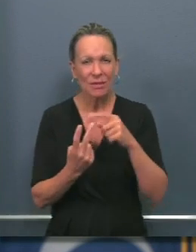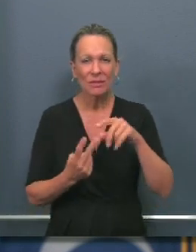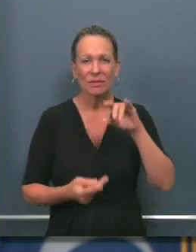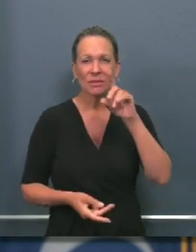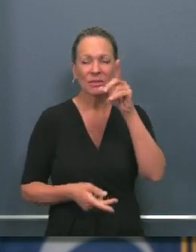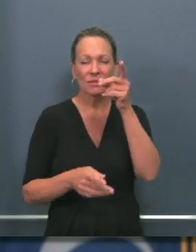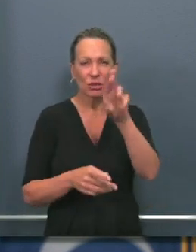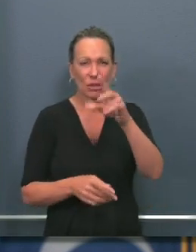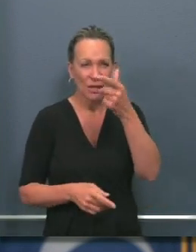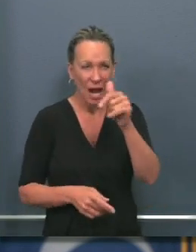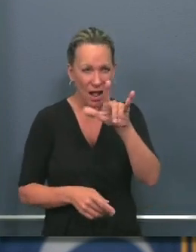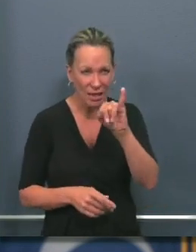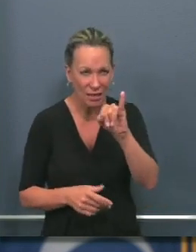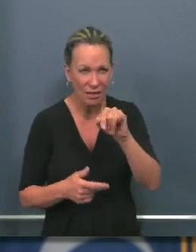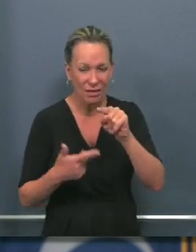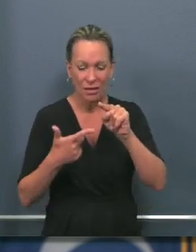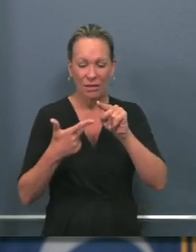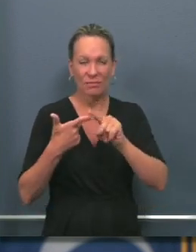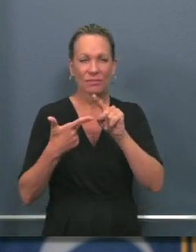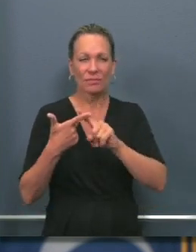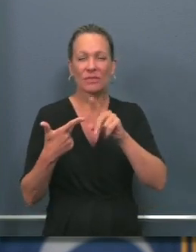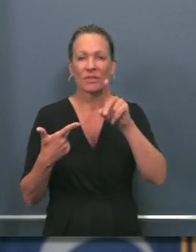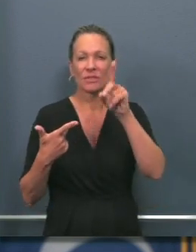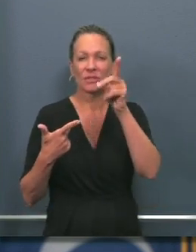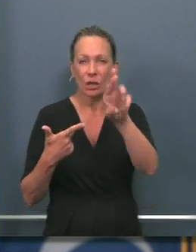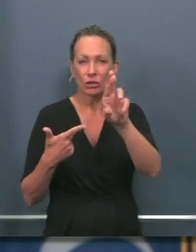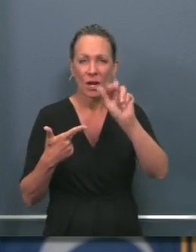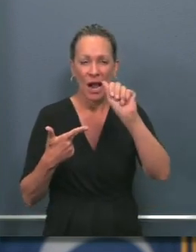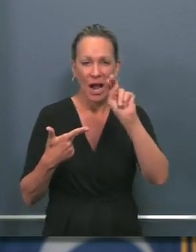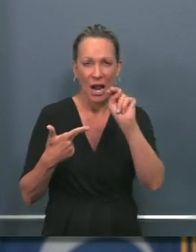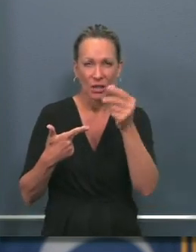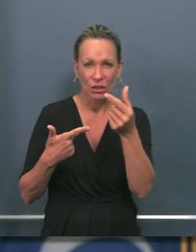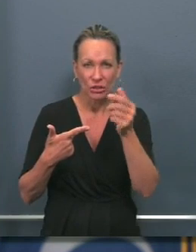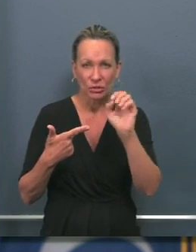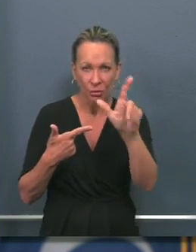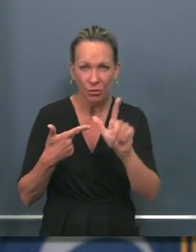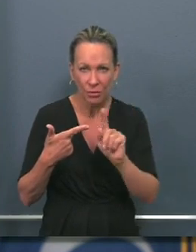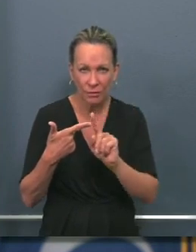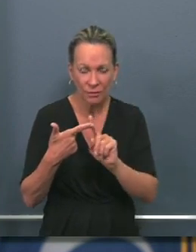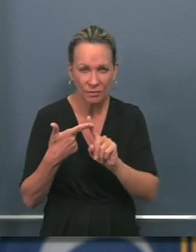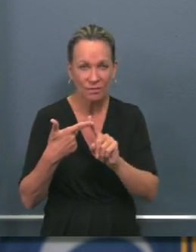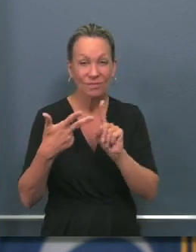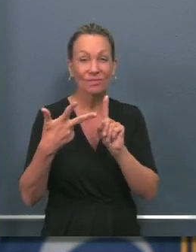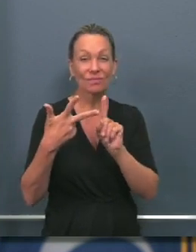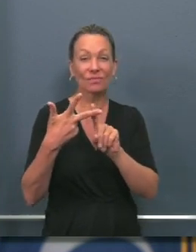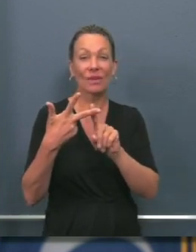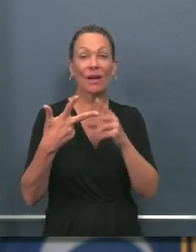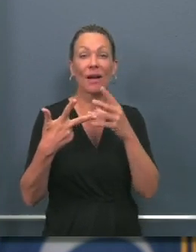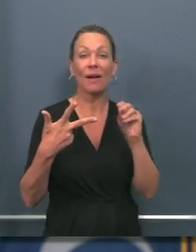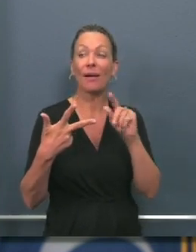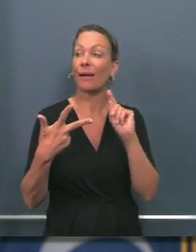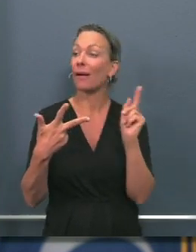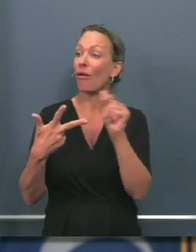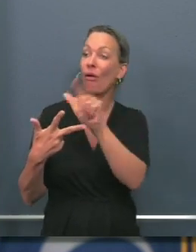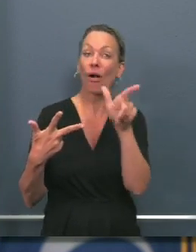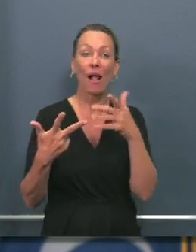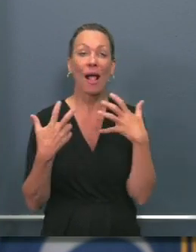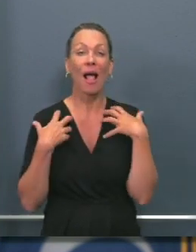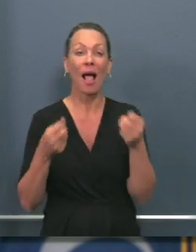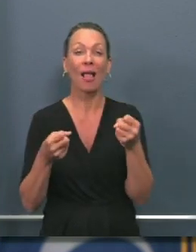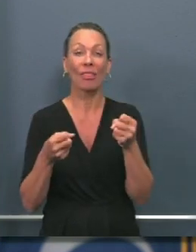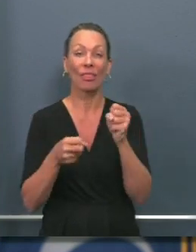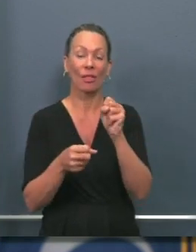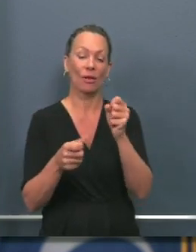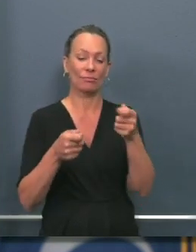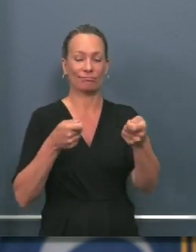in our Department of Public Health, again, and all the health directors at the local level and local elected officials. Thank you for your guidance. Thank you